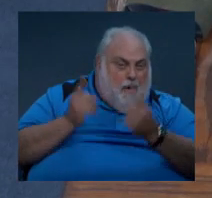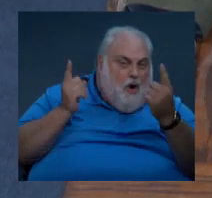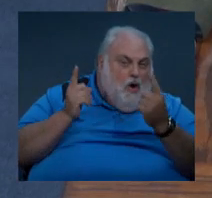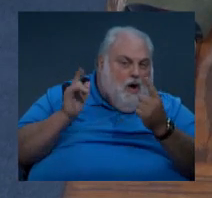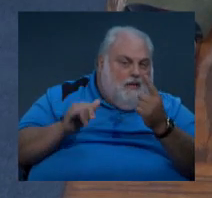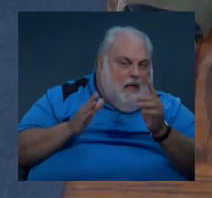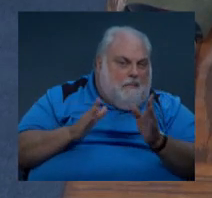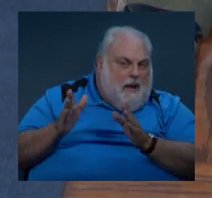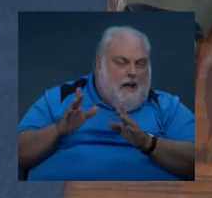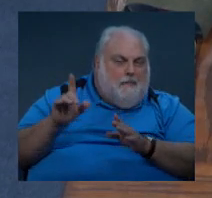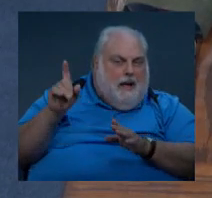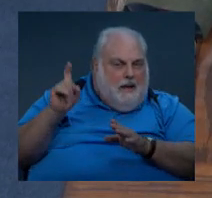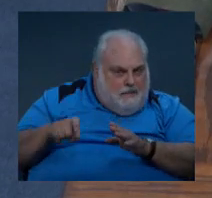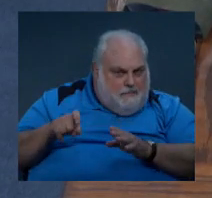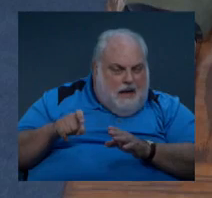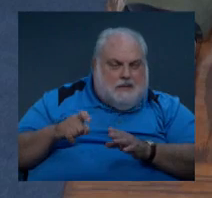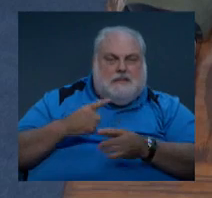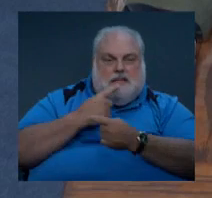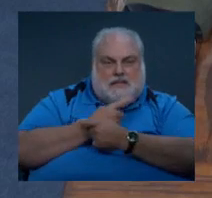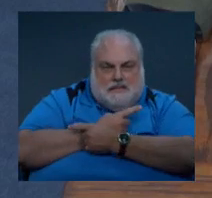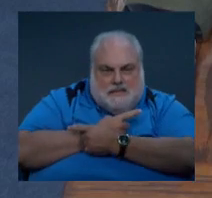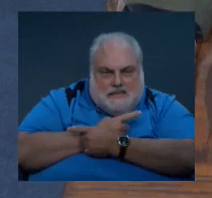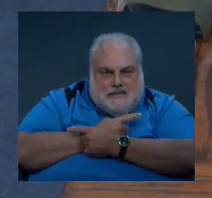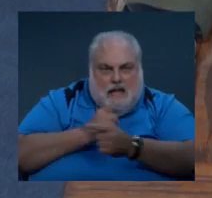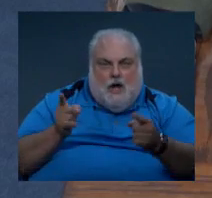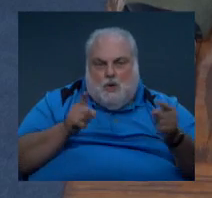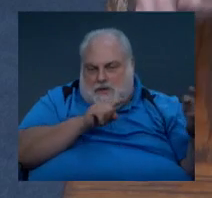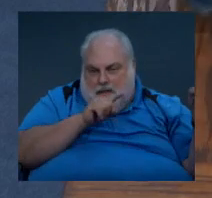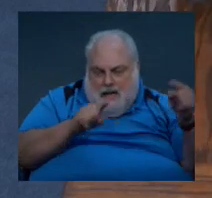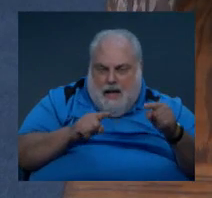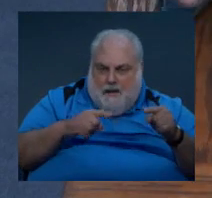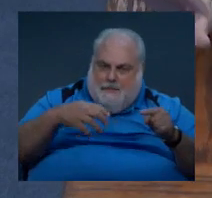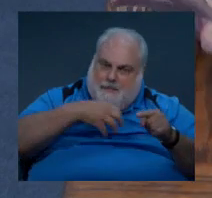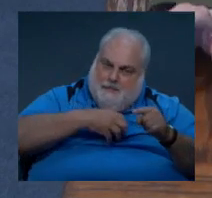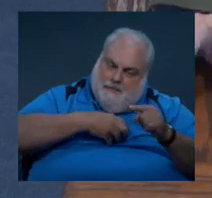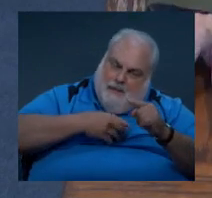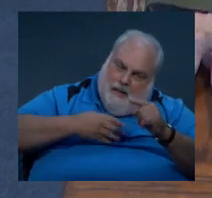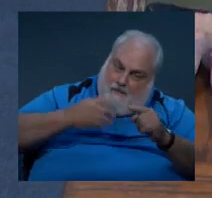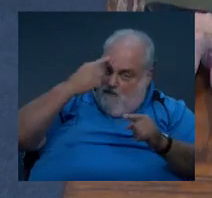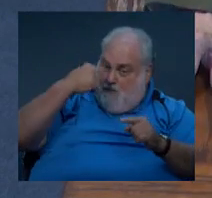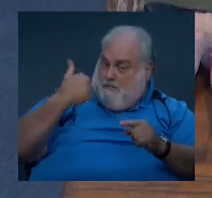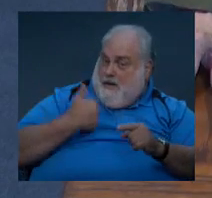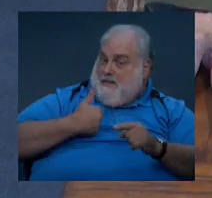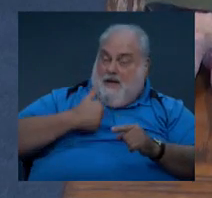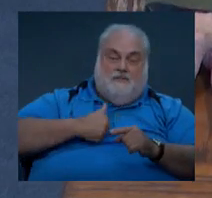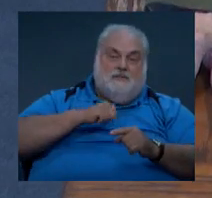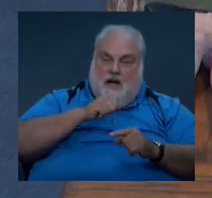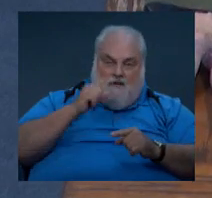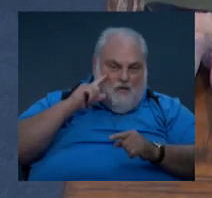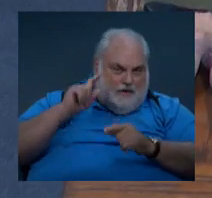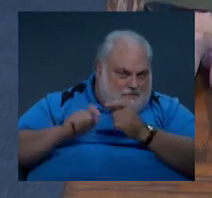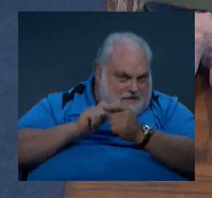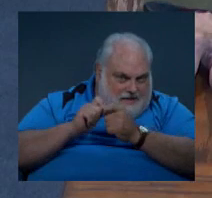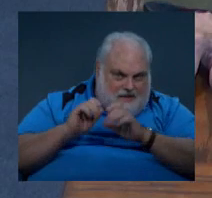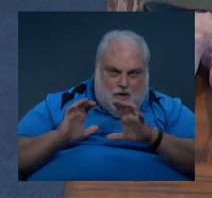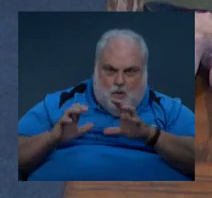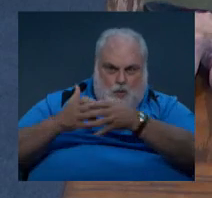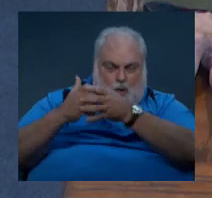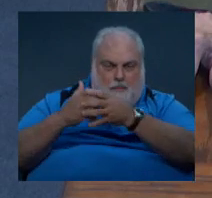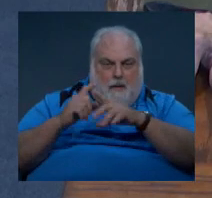but I felt like that I had to be down here to oppose. I'm speaking for myself. I'm not speaking for our citizens